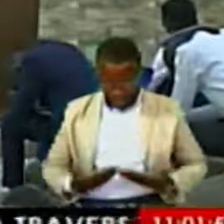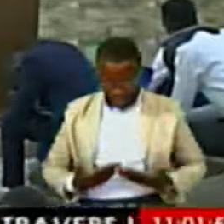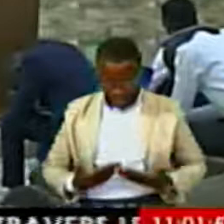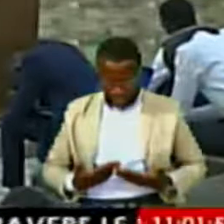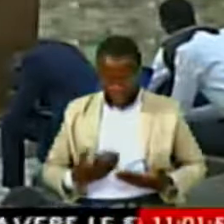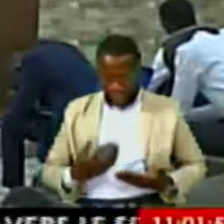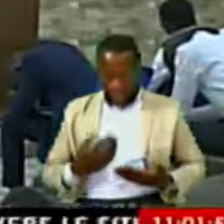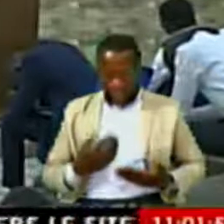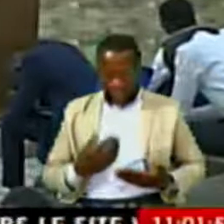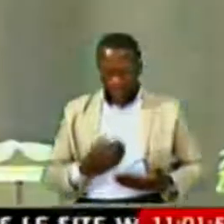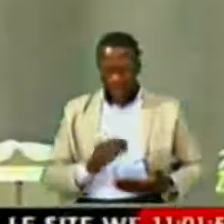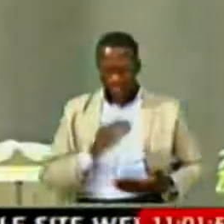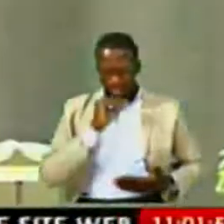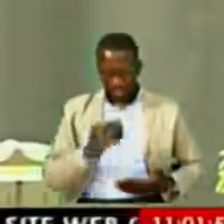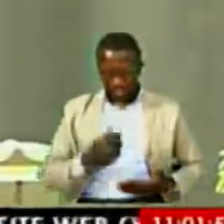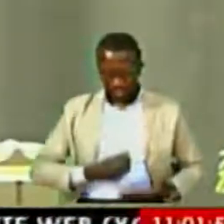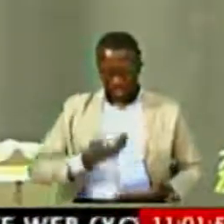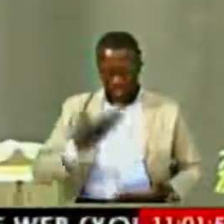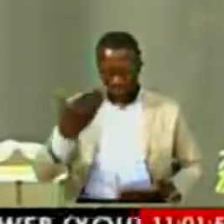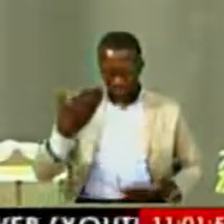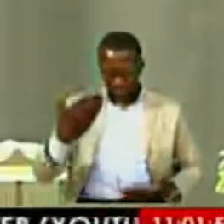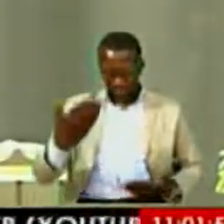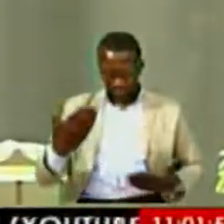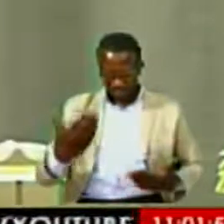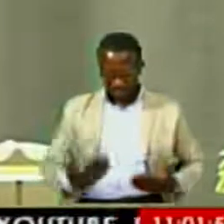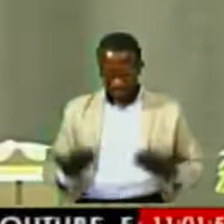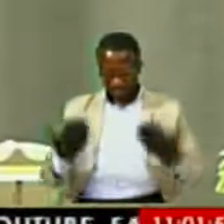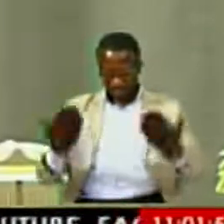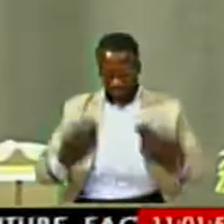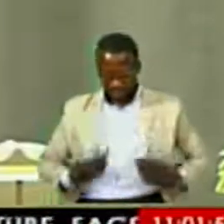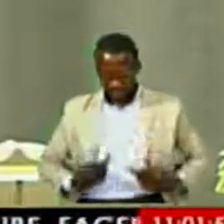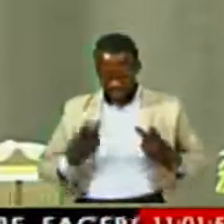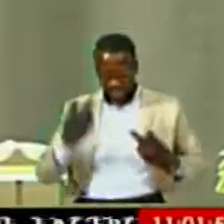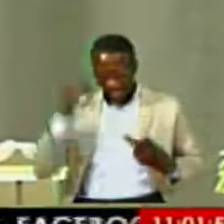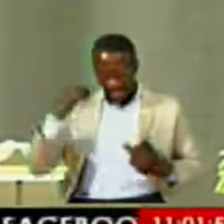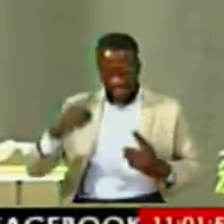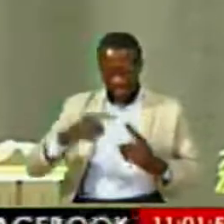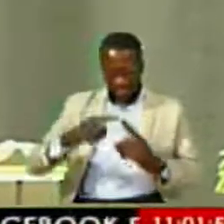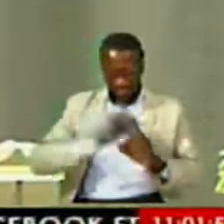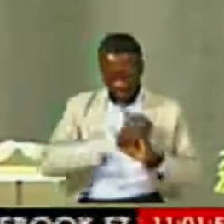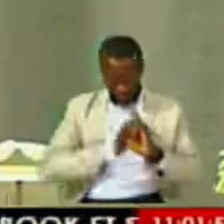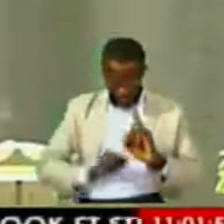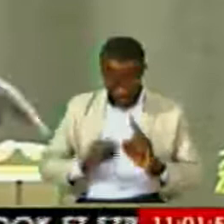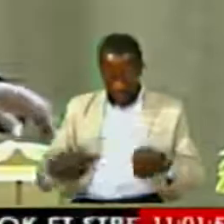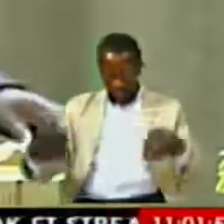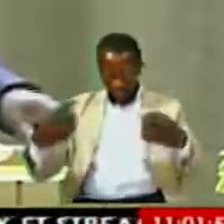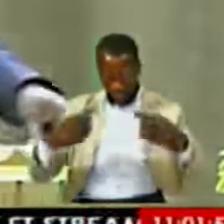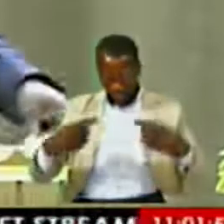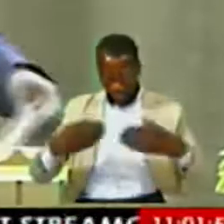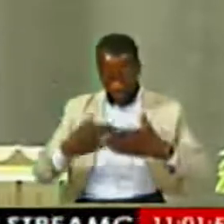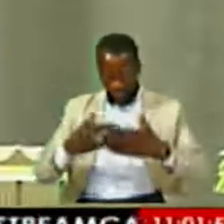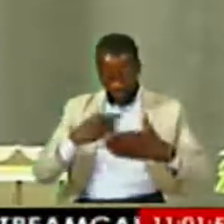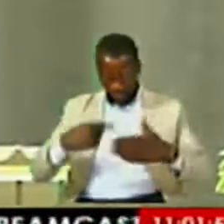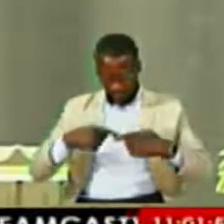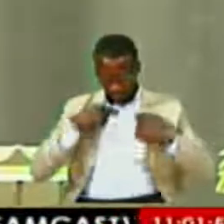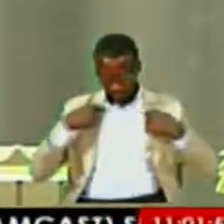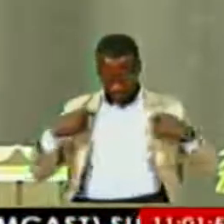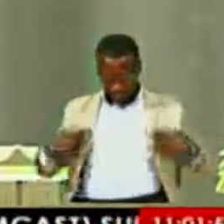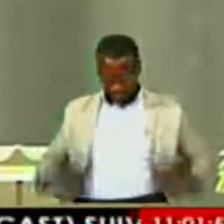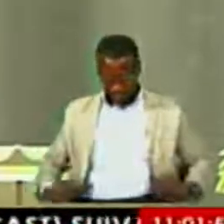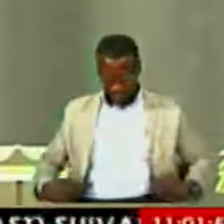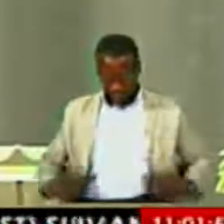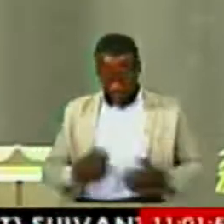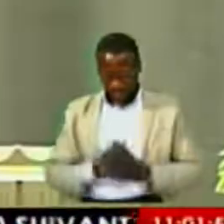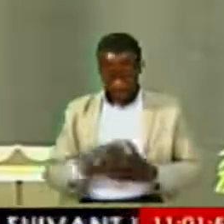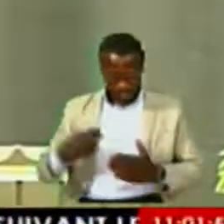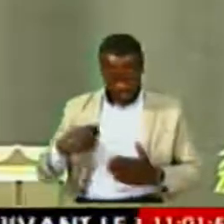pas encore donné sa vie au Seigneur, who have not given their life to the Lord, venez ici devant. Come here to the front. On